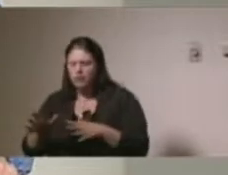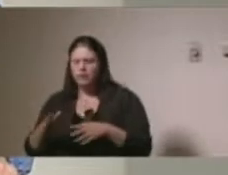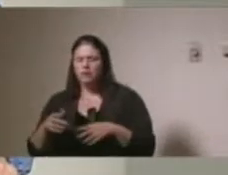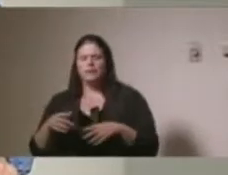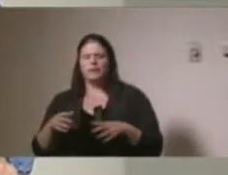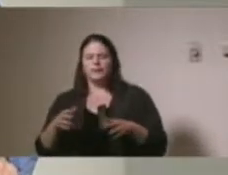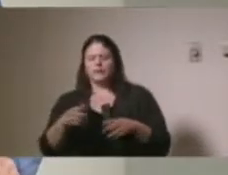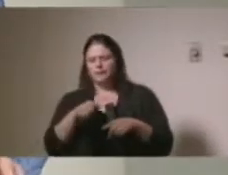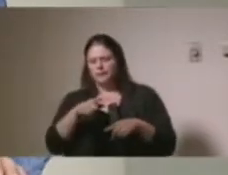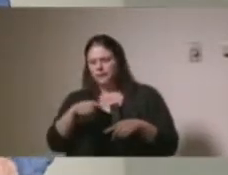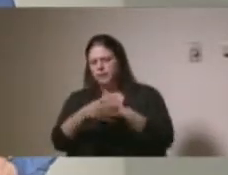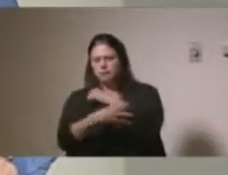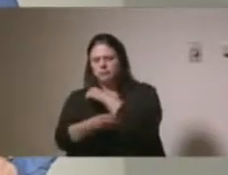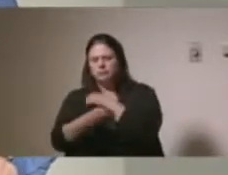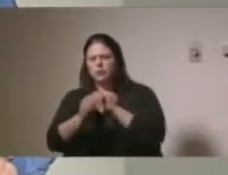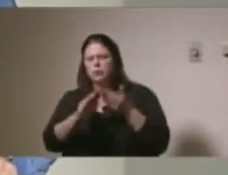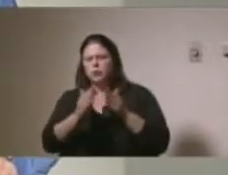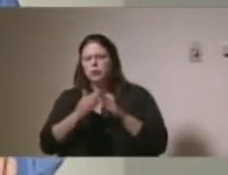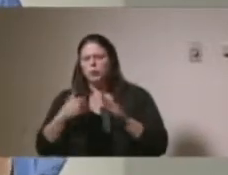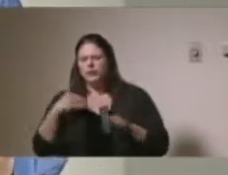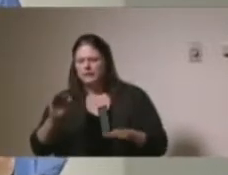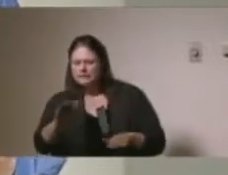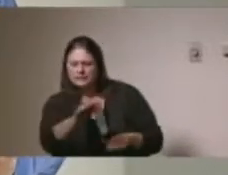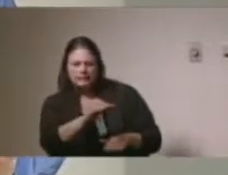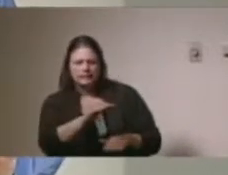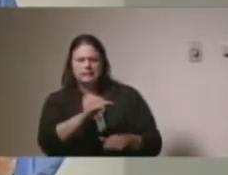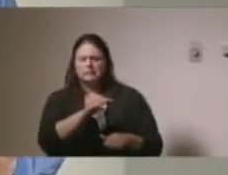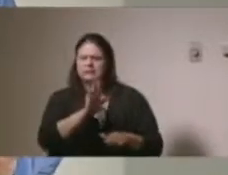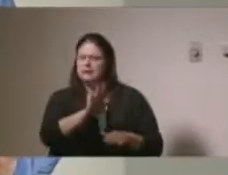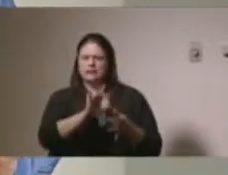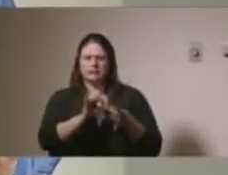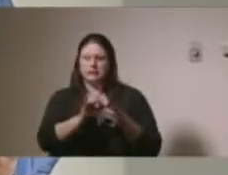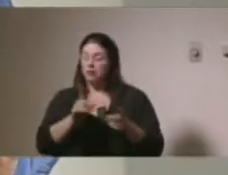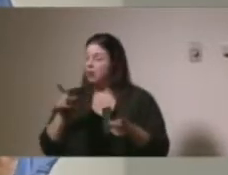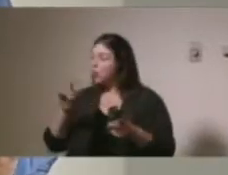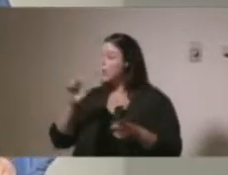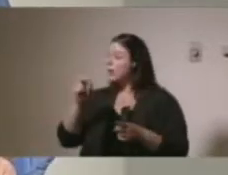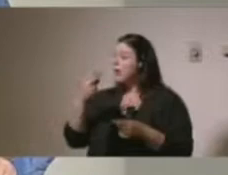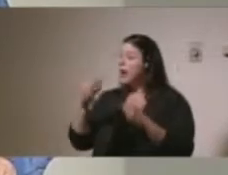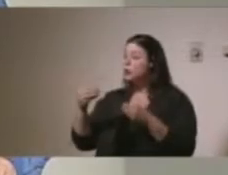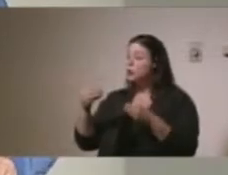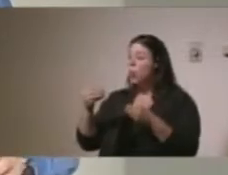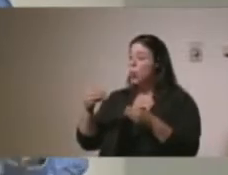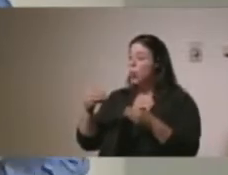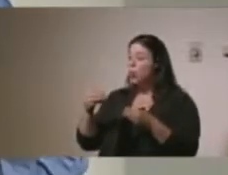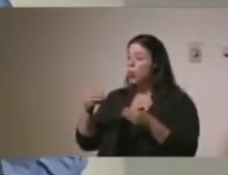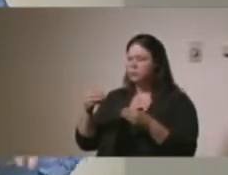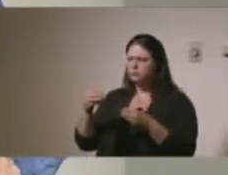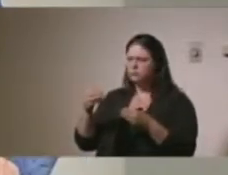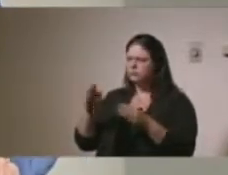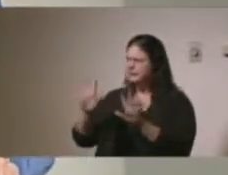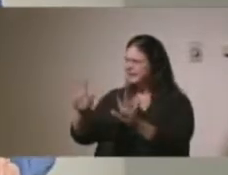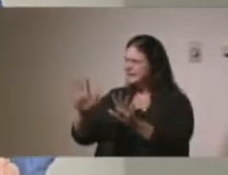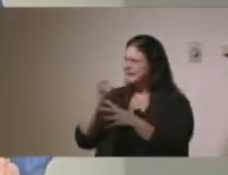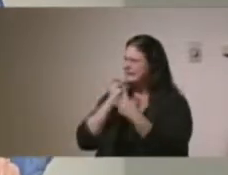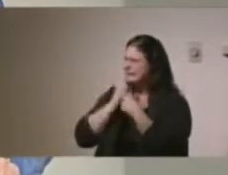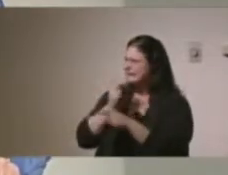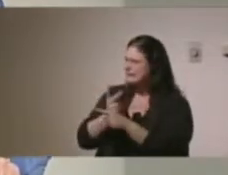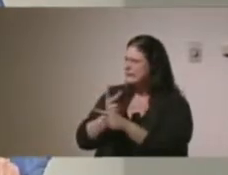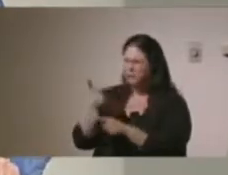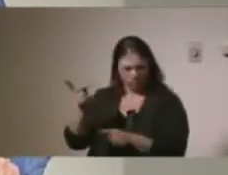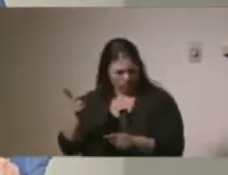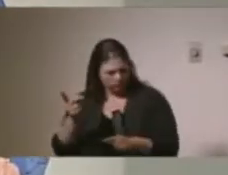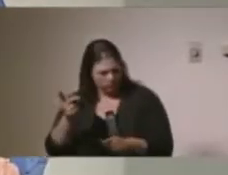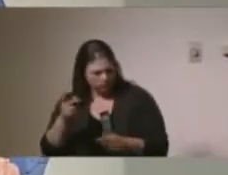communities, one of the things that they were saying was, well, we don't want to get rid of them. So, well, what do you mean? What do you mean we don't want to get rid of